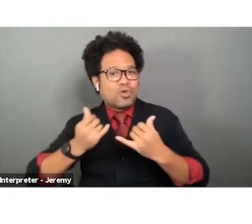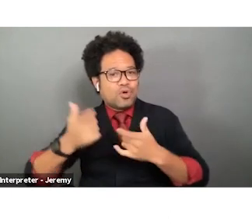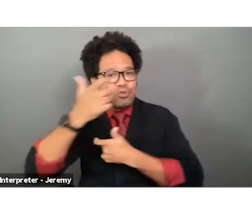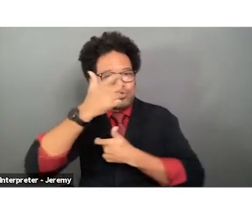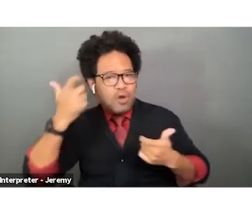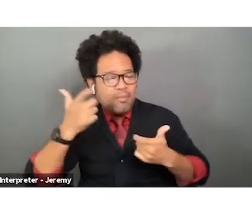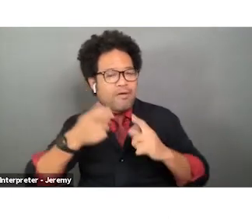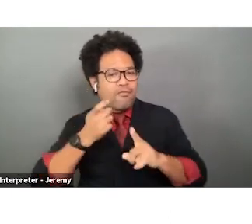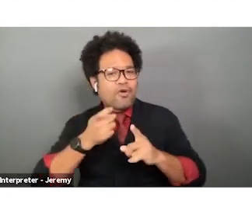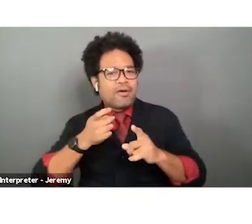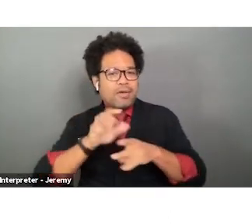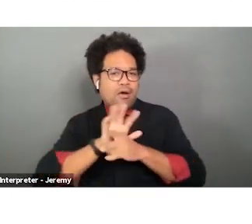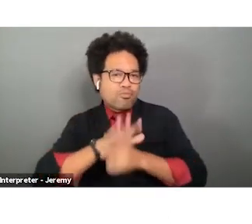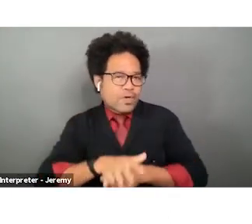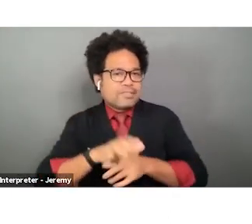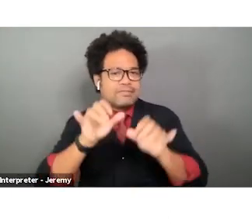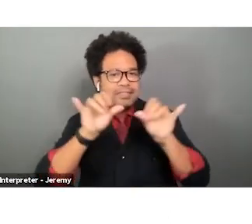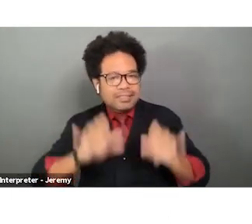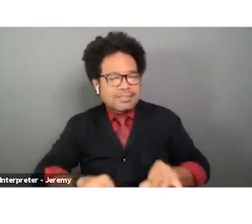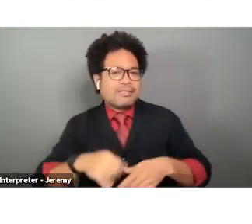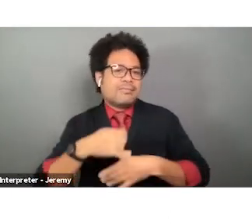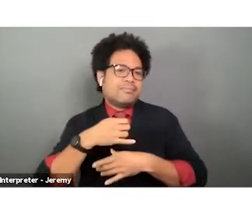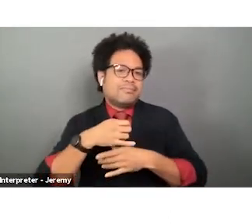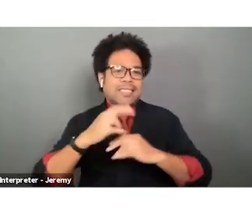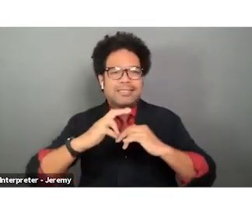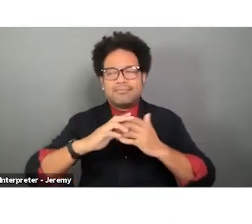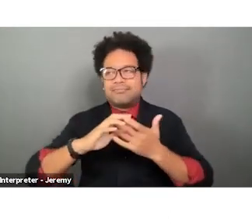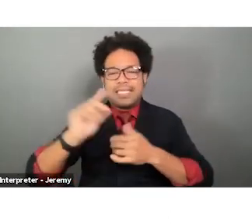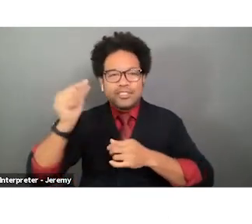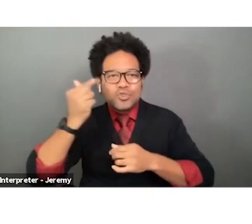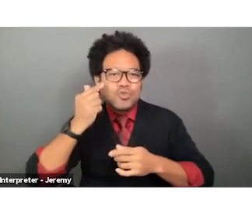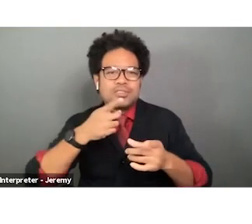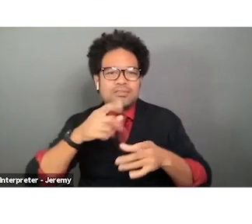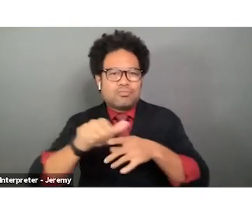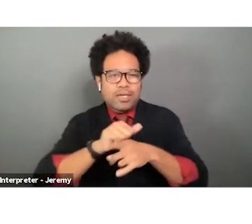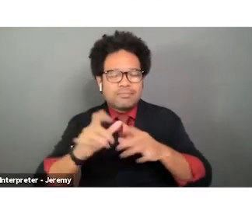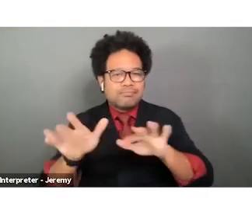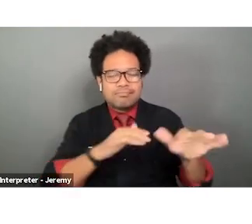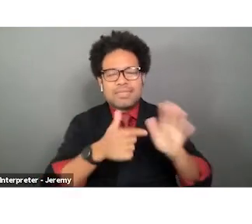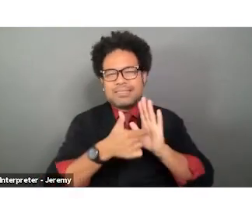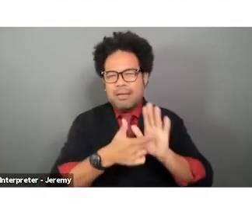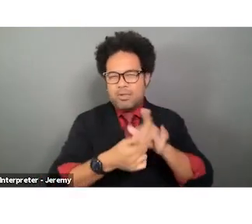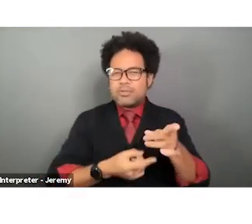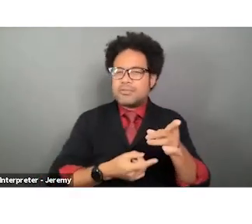systems, institutions, policies, and practices. Example of healers: